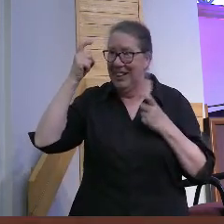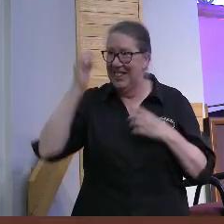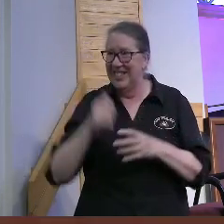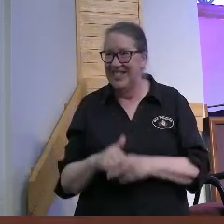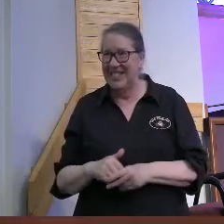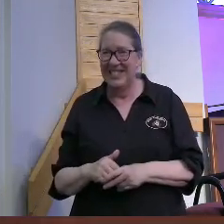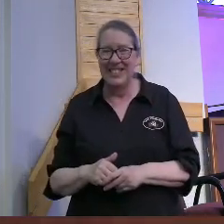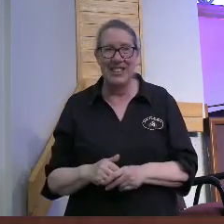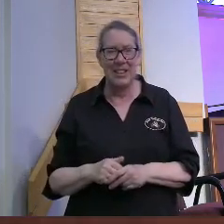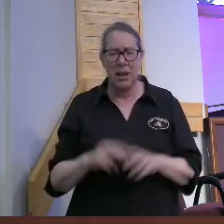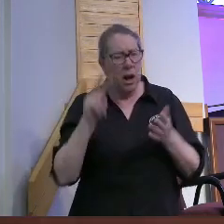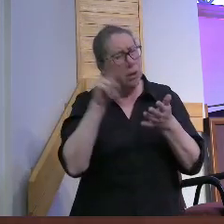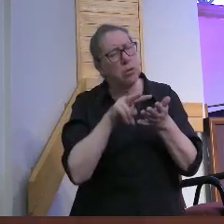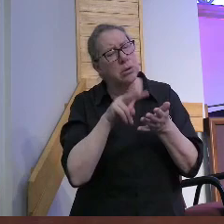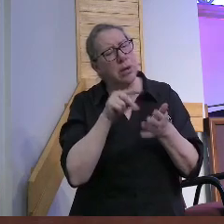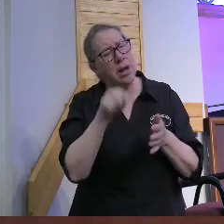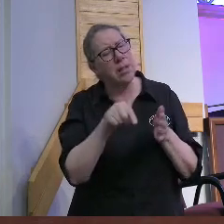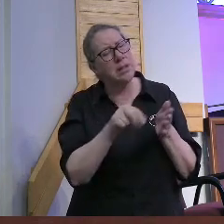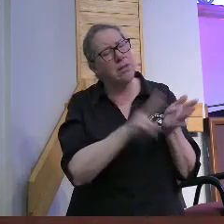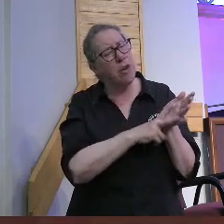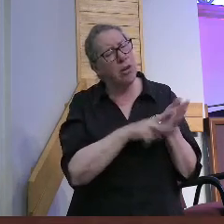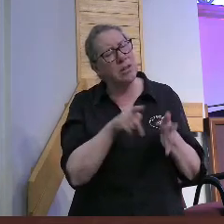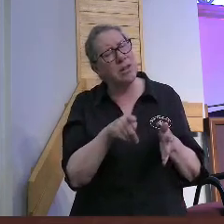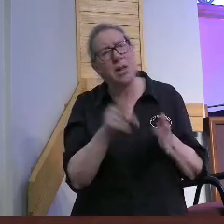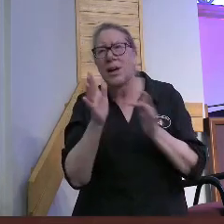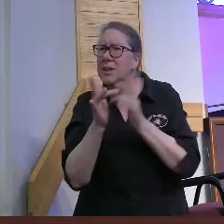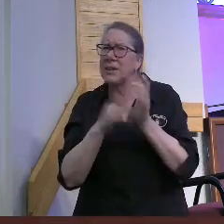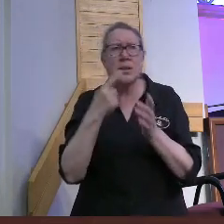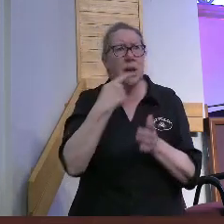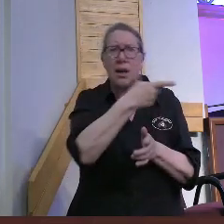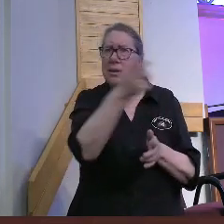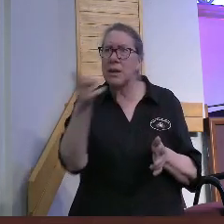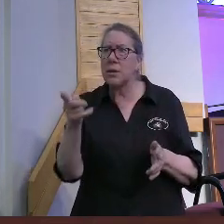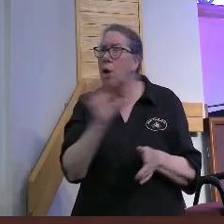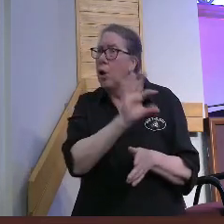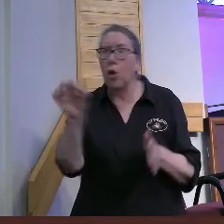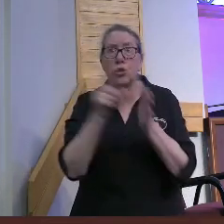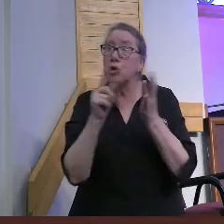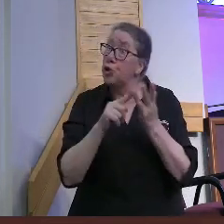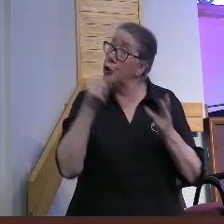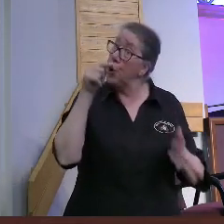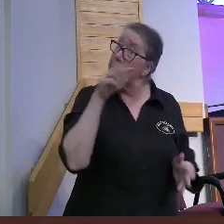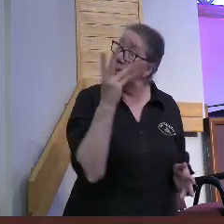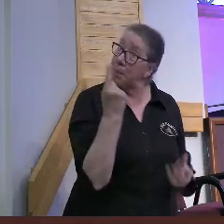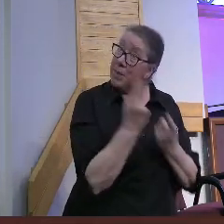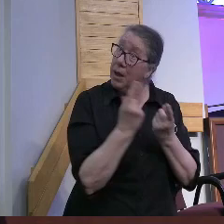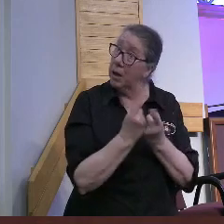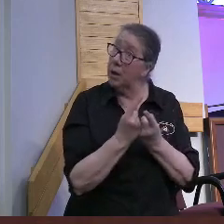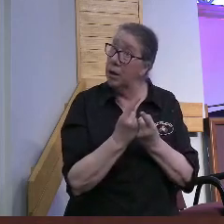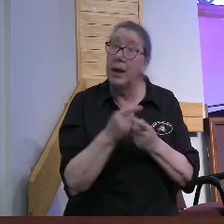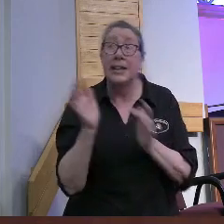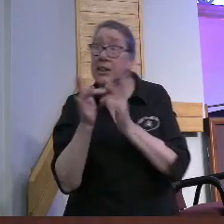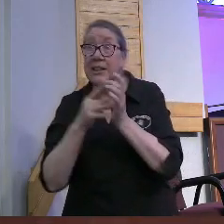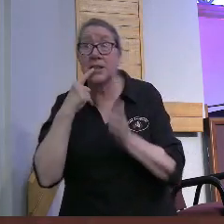never looked at this scripture this way before. But if Jesus tells us to not do something, if he says, don't do